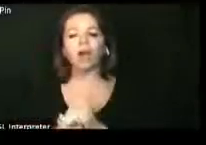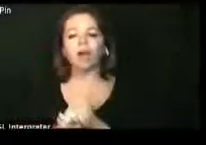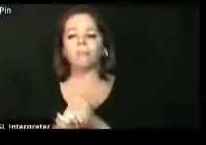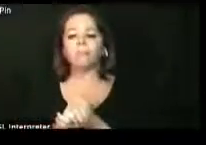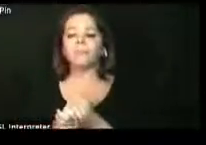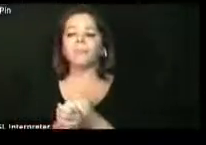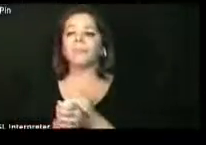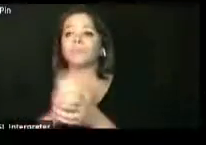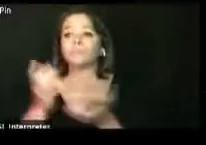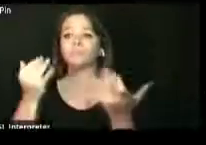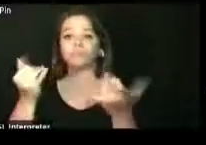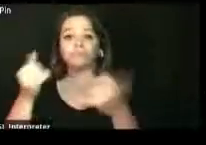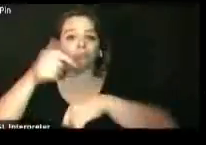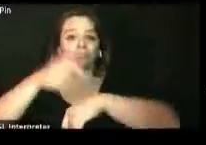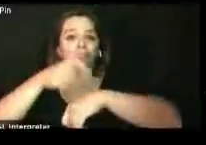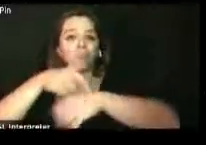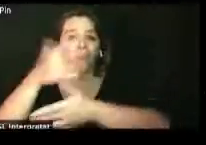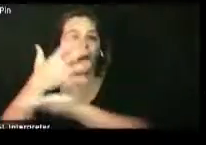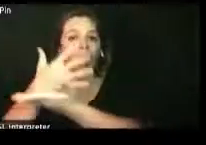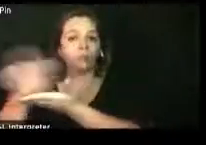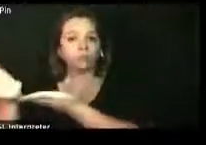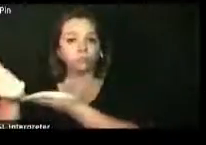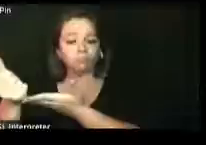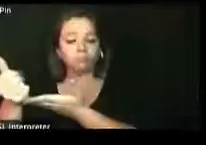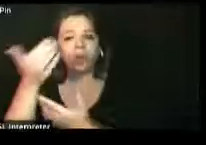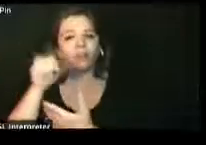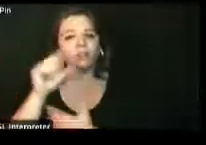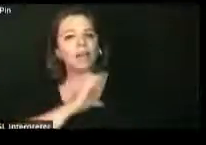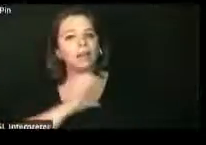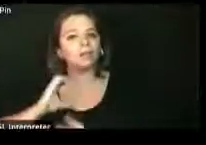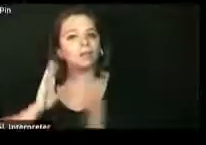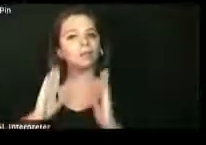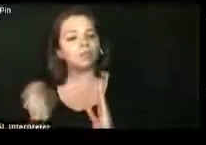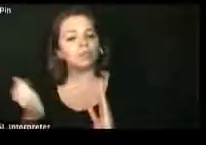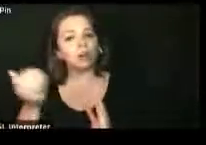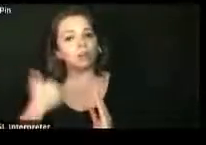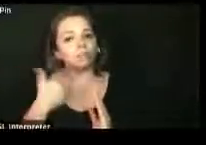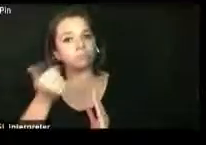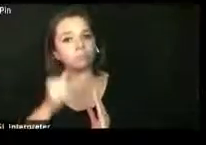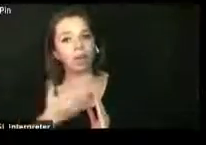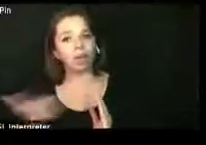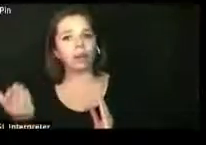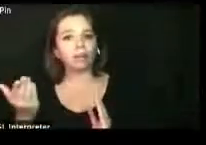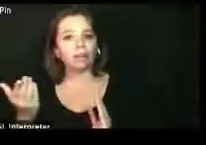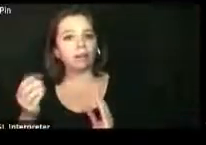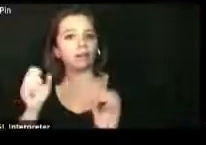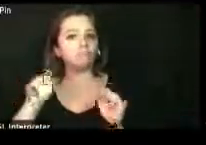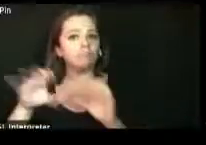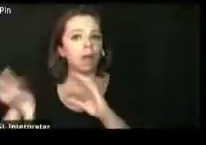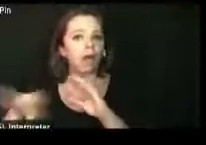at time. Does any commissioner have anything of note to add or contribute